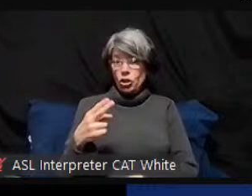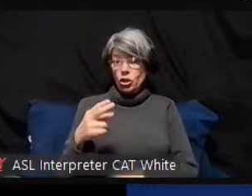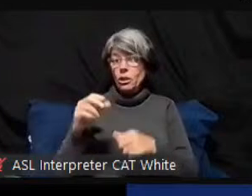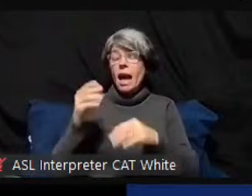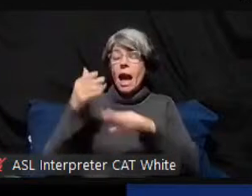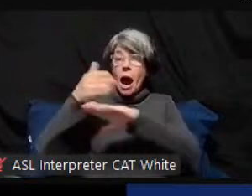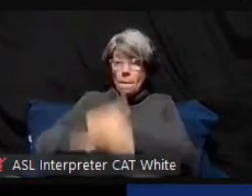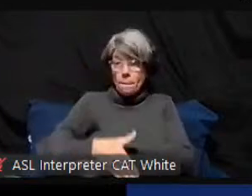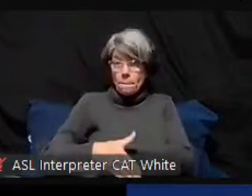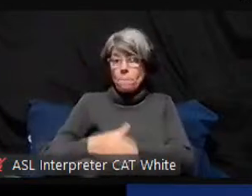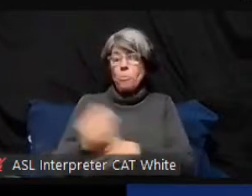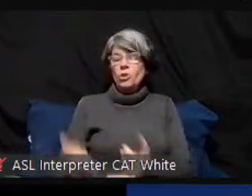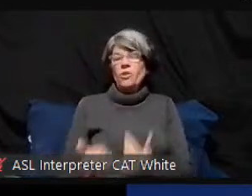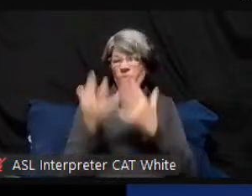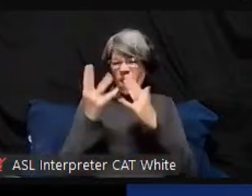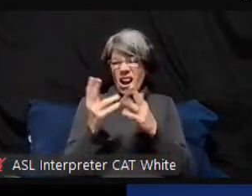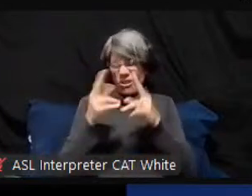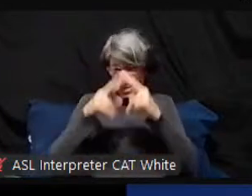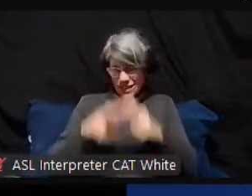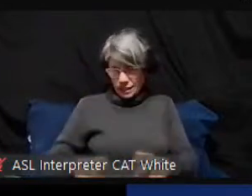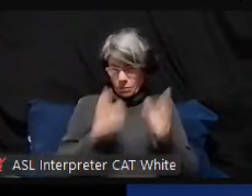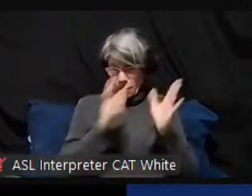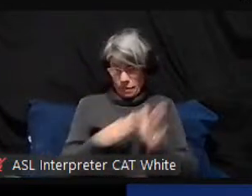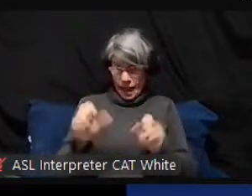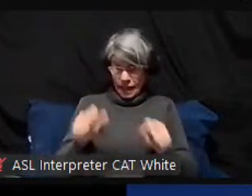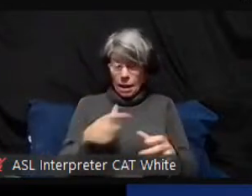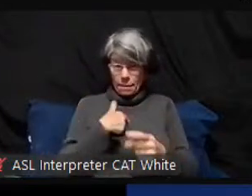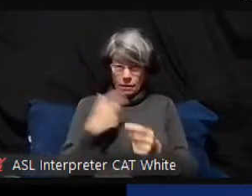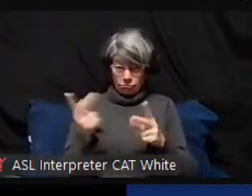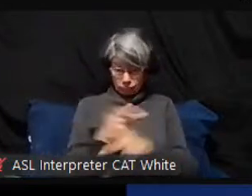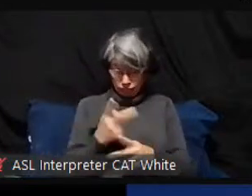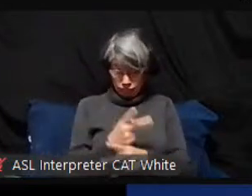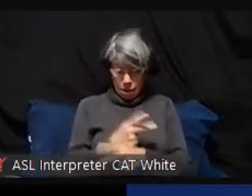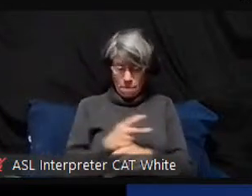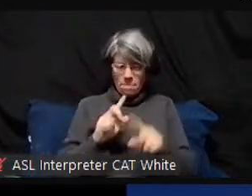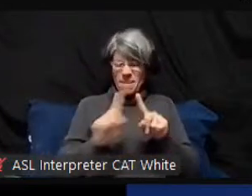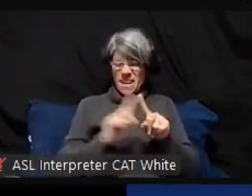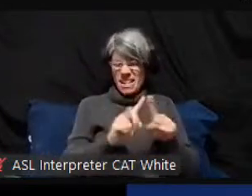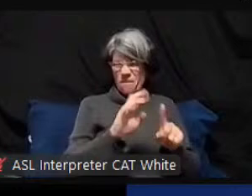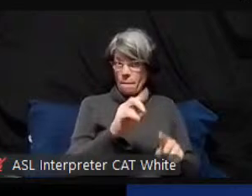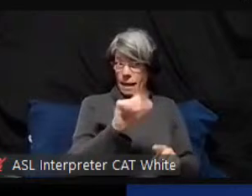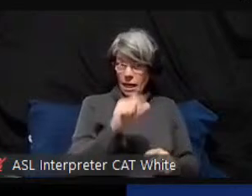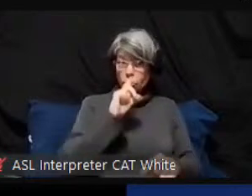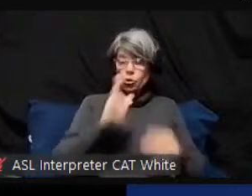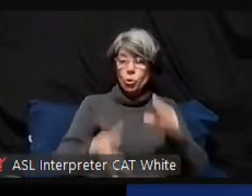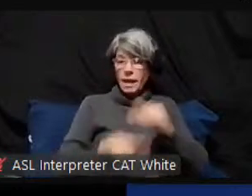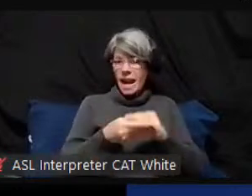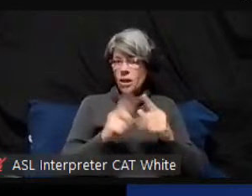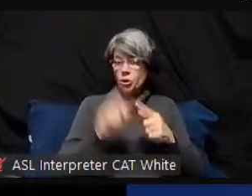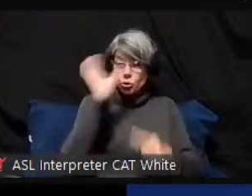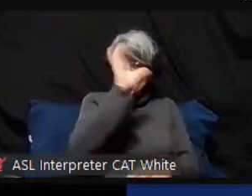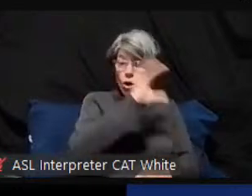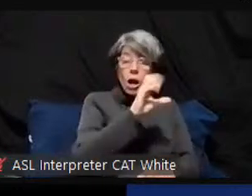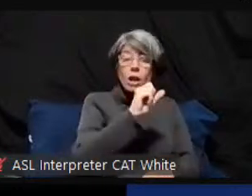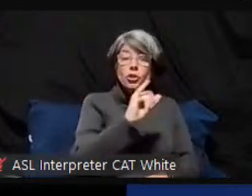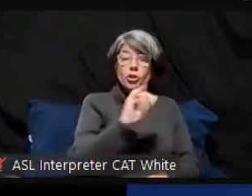post-fire assessment plan that can be sorted by different media. So you could put into the search soil, water, or air, and it will